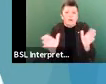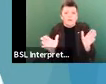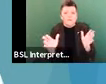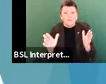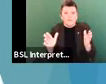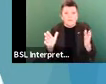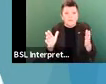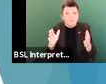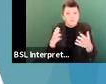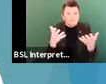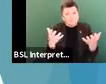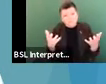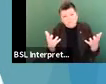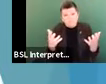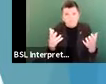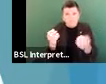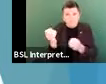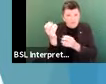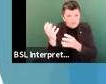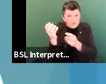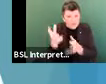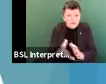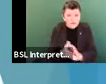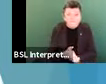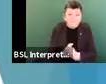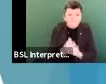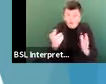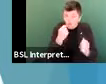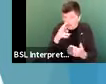presentation. You can read it online